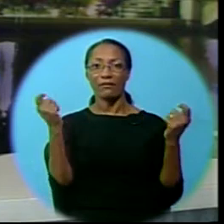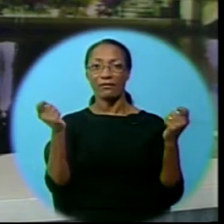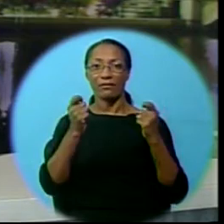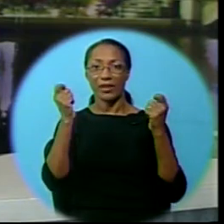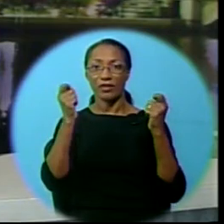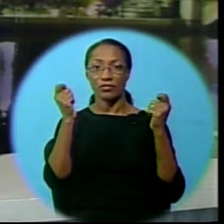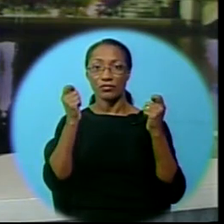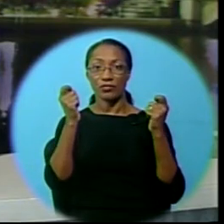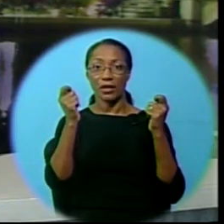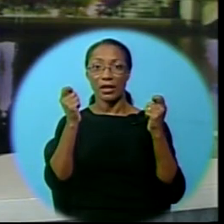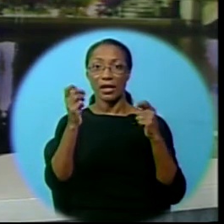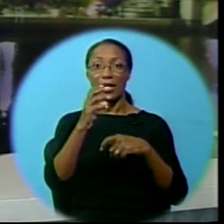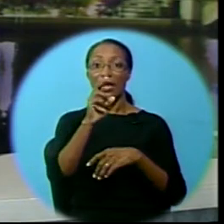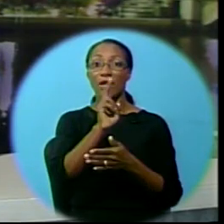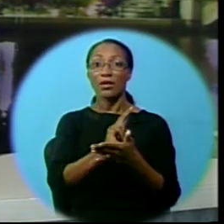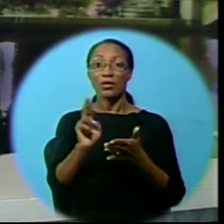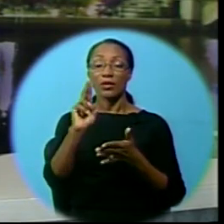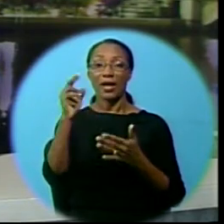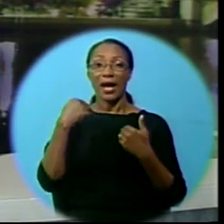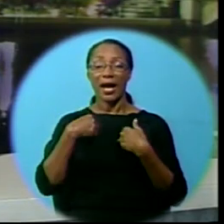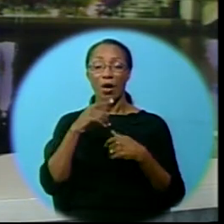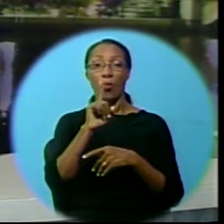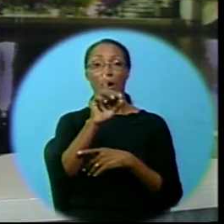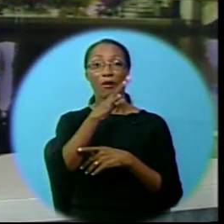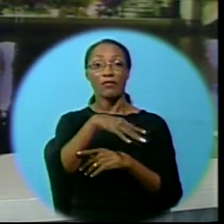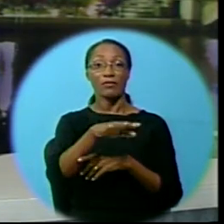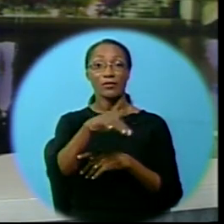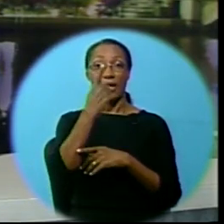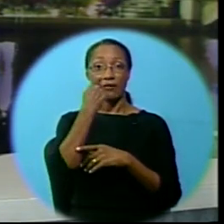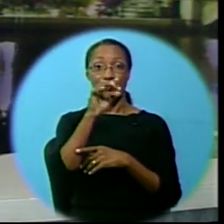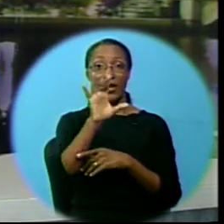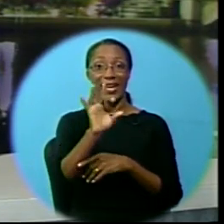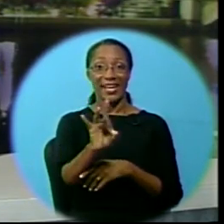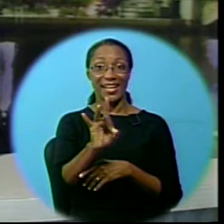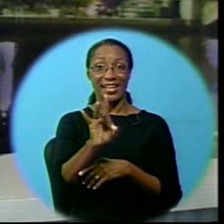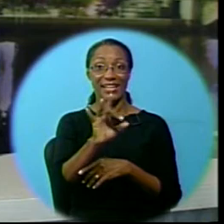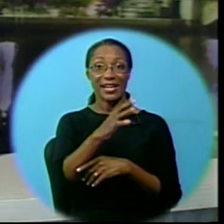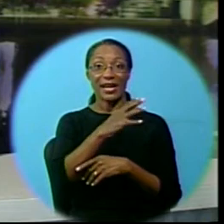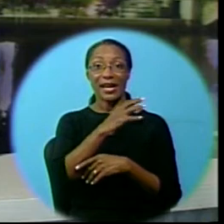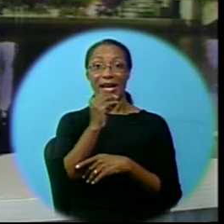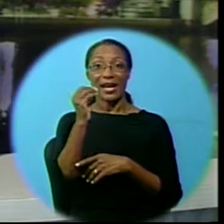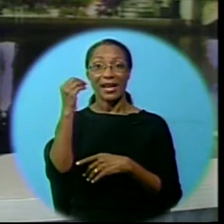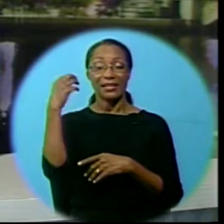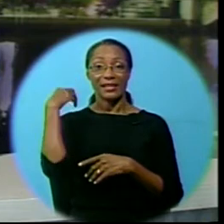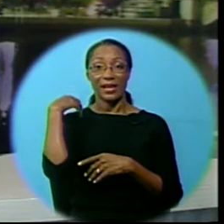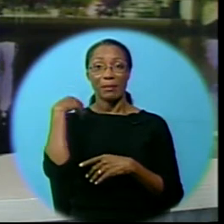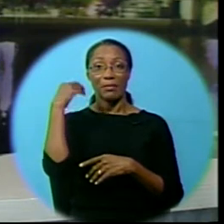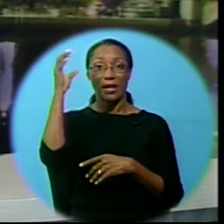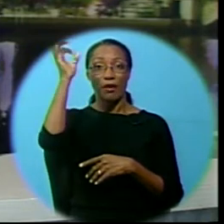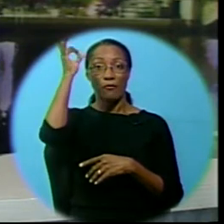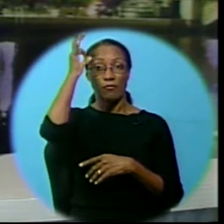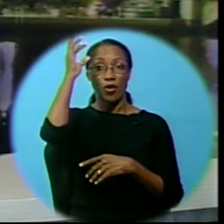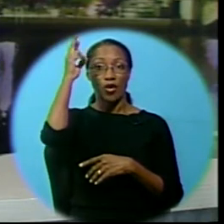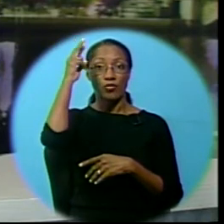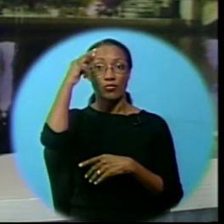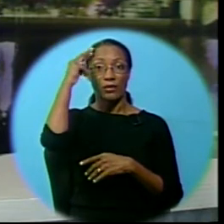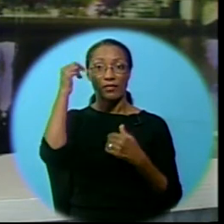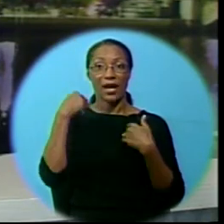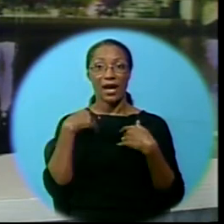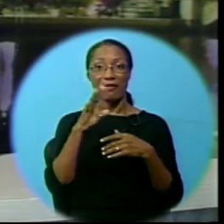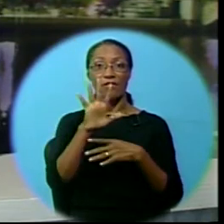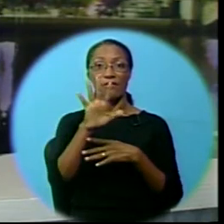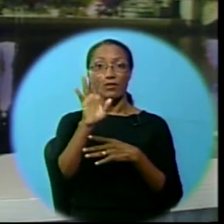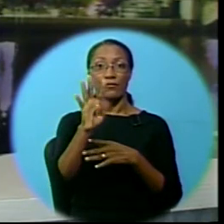home team. UWI posted 155 for 8 in their 20 overs, with captain Floyd Reefer top scoring with